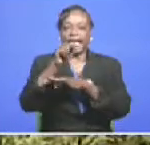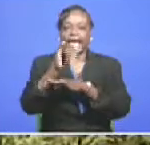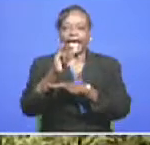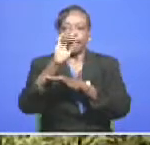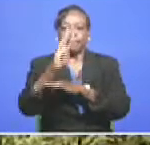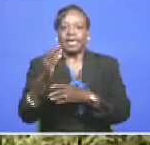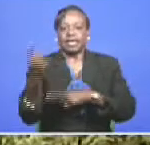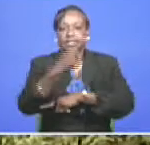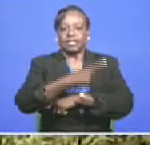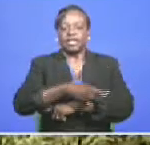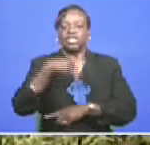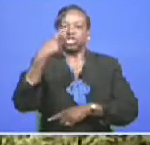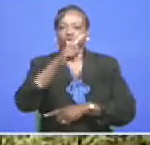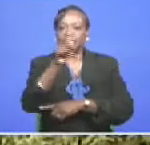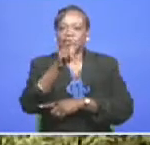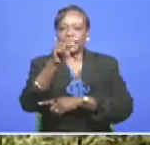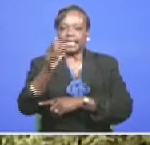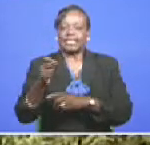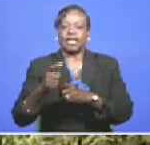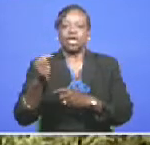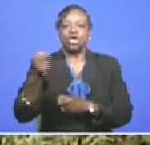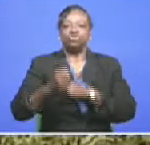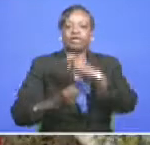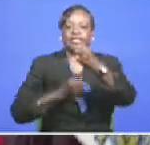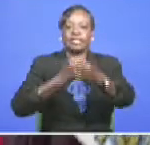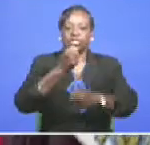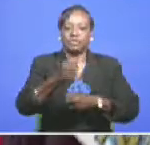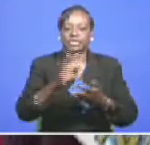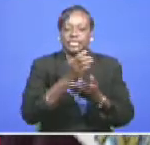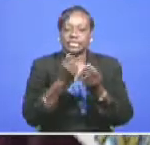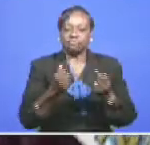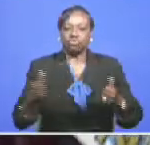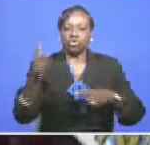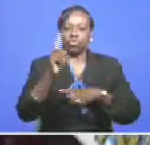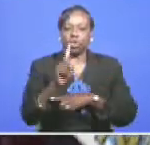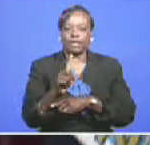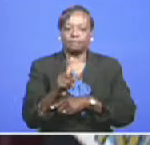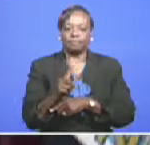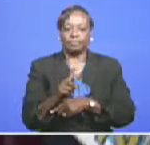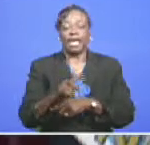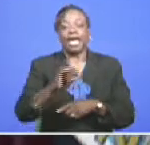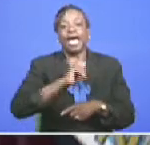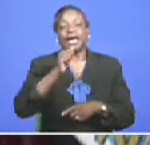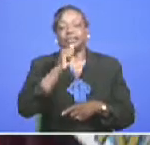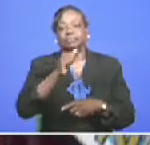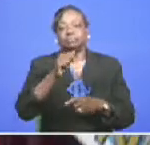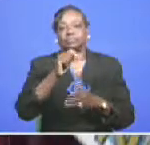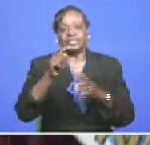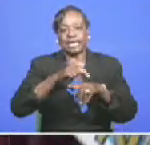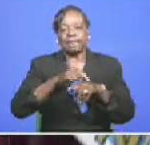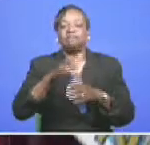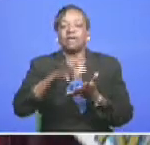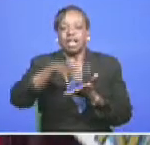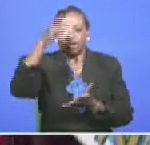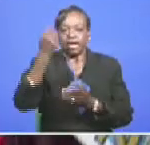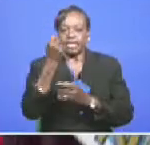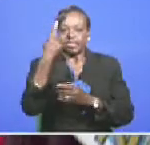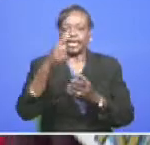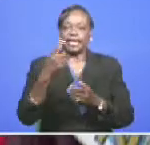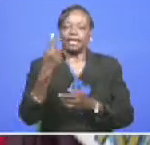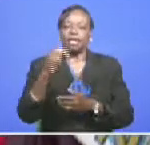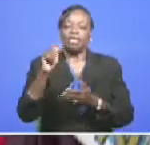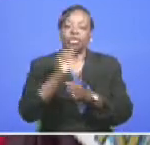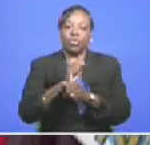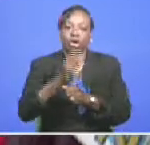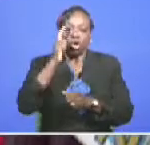ZNS News that her transition has been a smooth one. It's been a period of just really learning and understanding the work here, looking